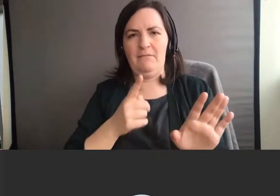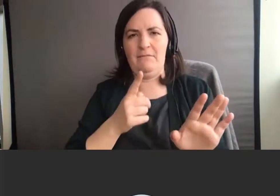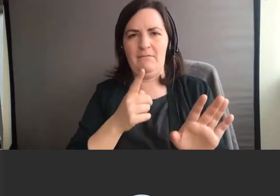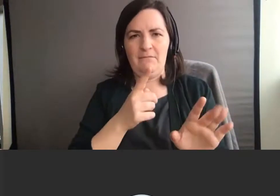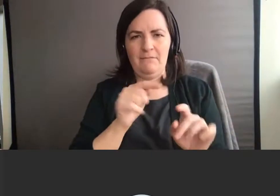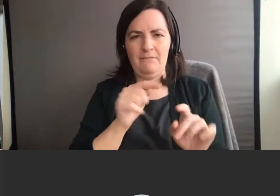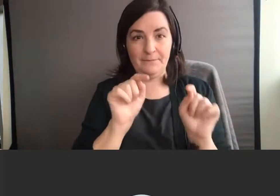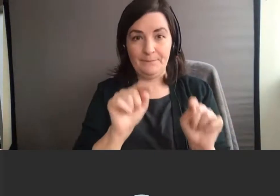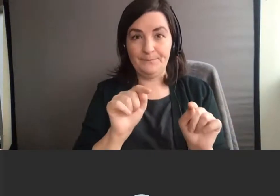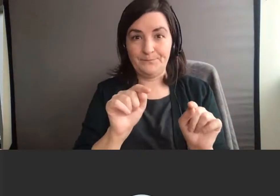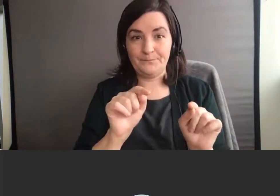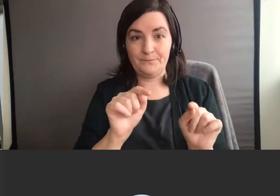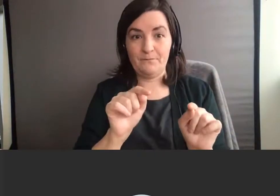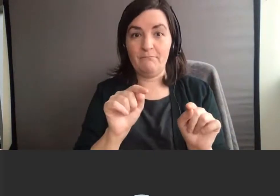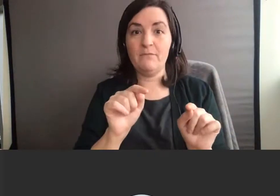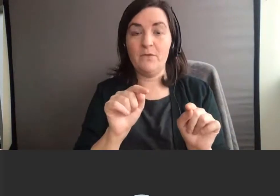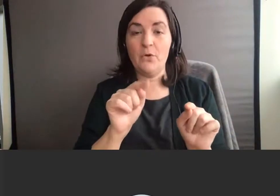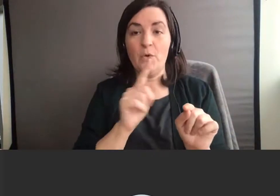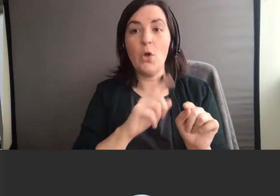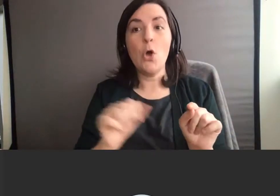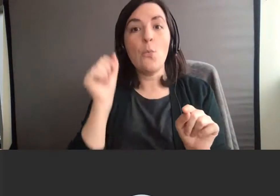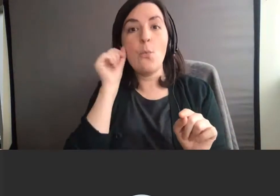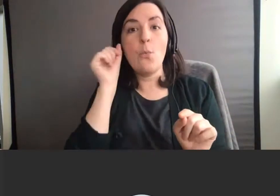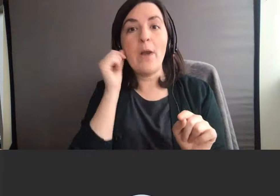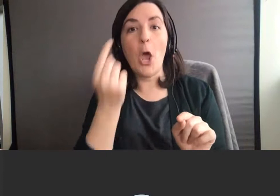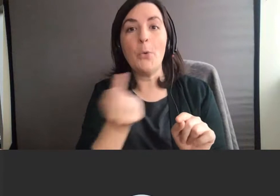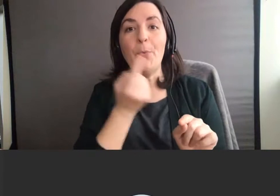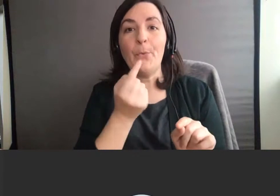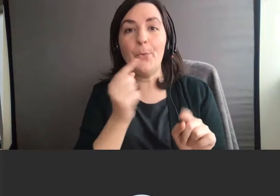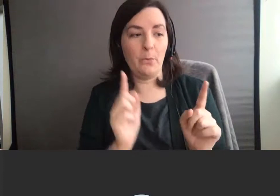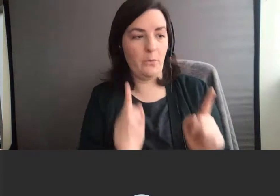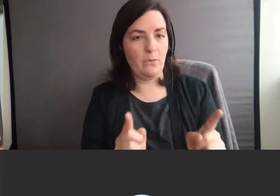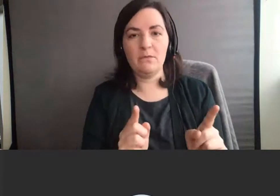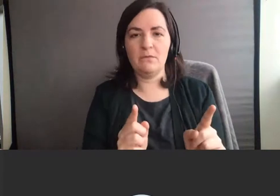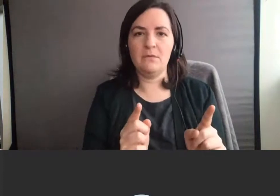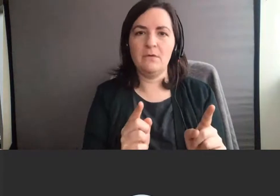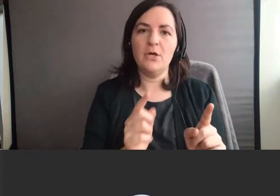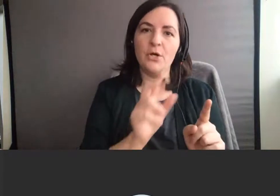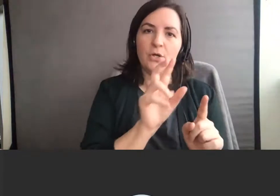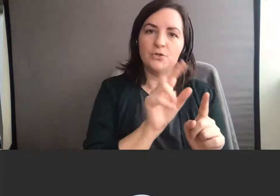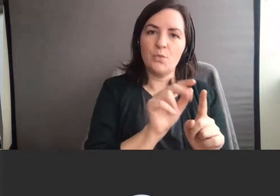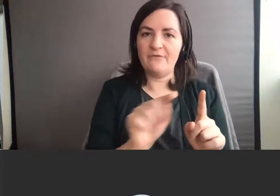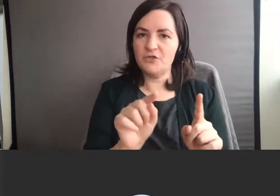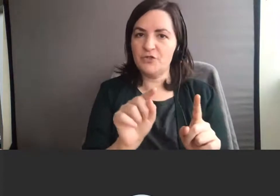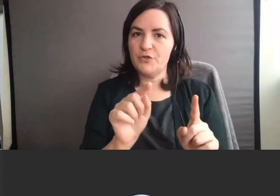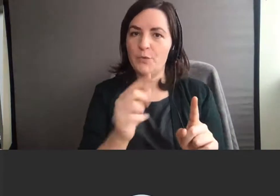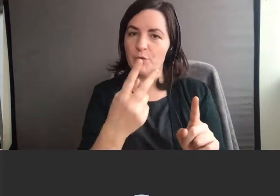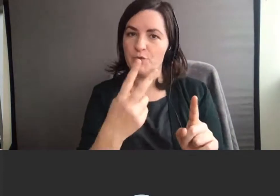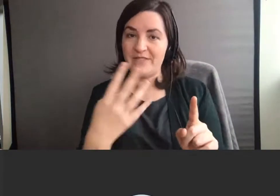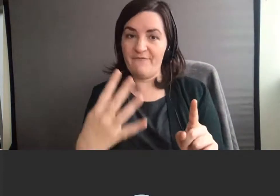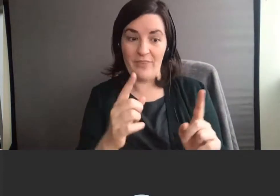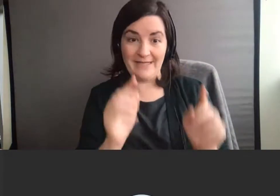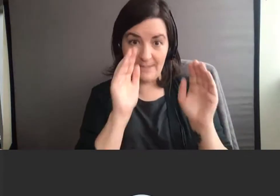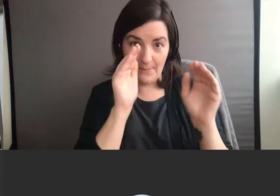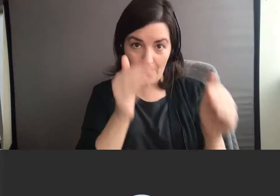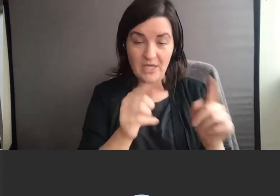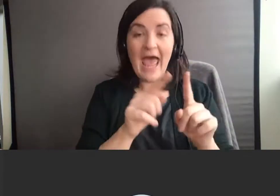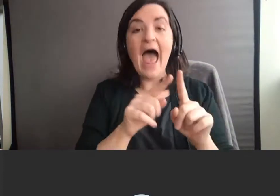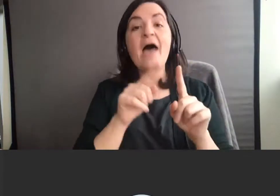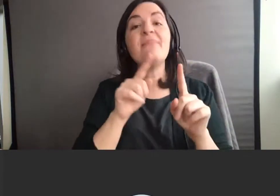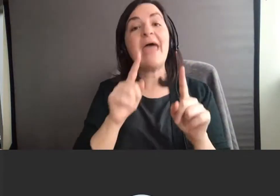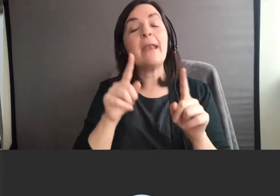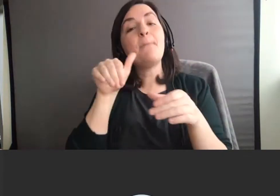sense that's, we already know who the participants are going to be. The participants are going to be teachers and parents.